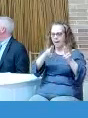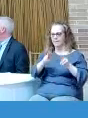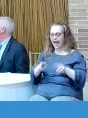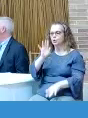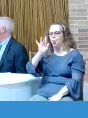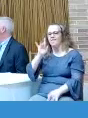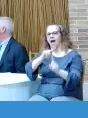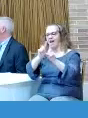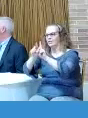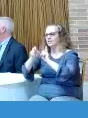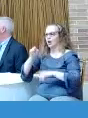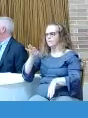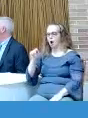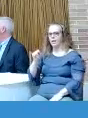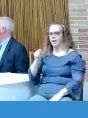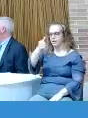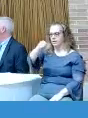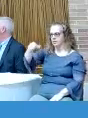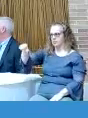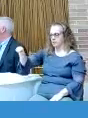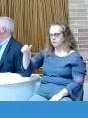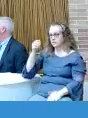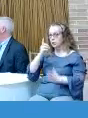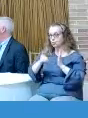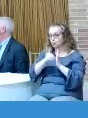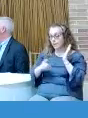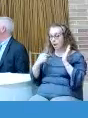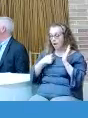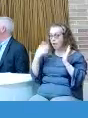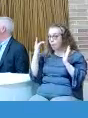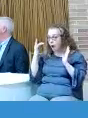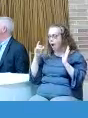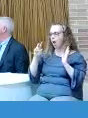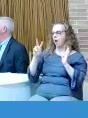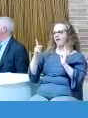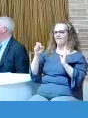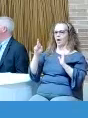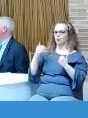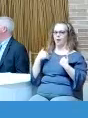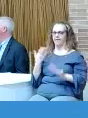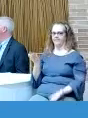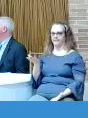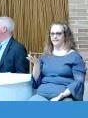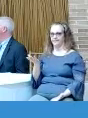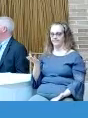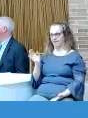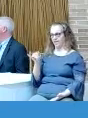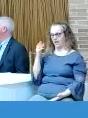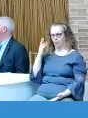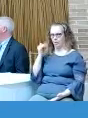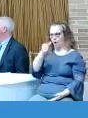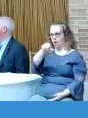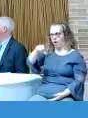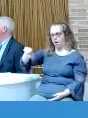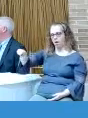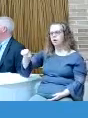week and I believe every one discriminated against me because of my voucher or subsidy we're doing a lot of testing the